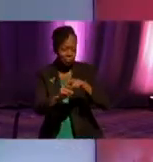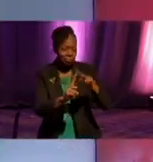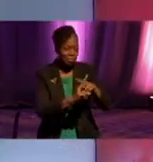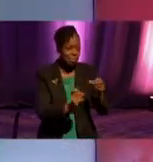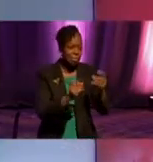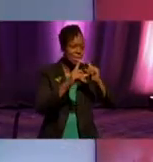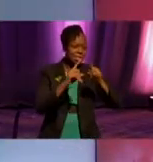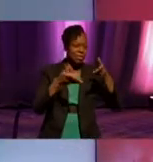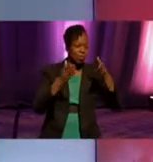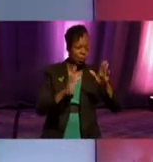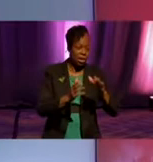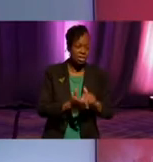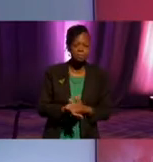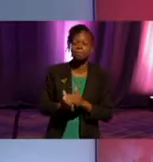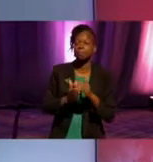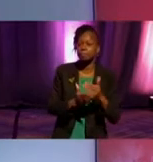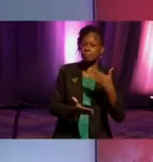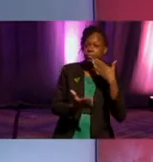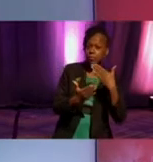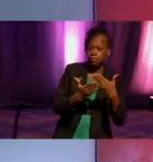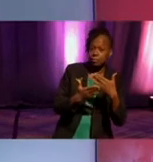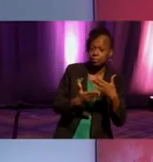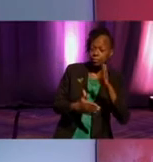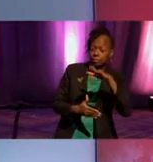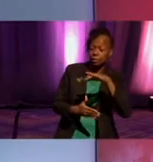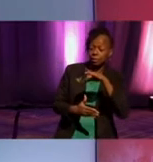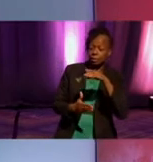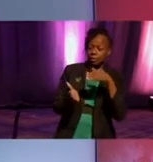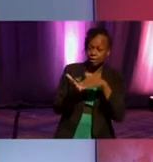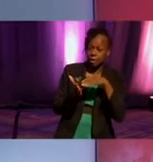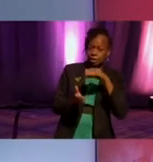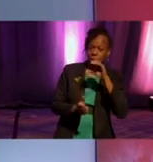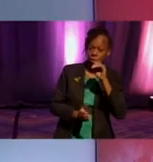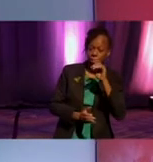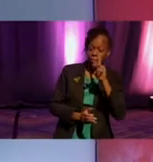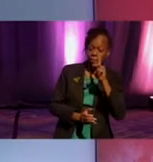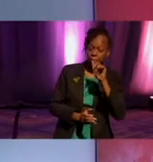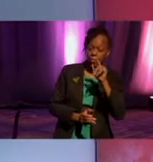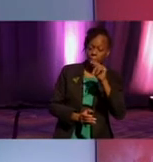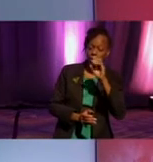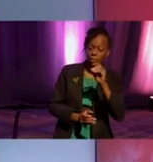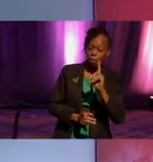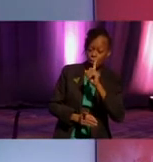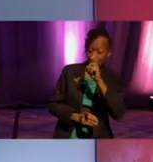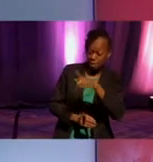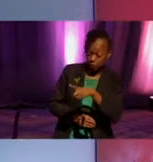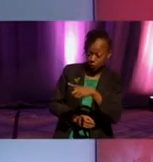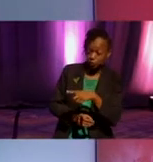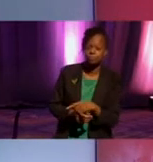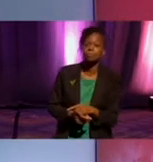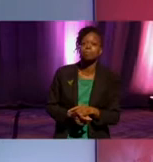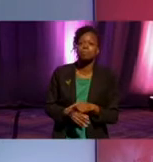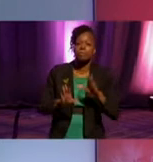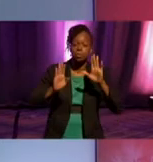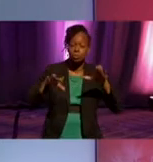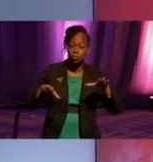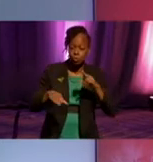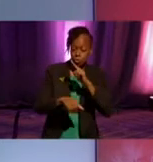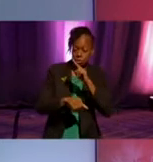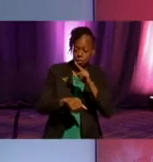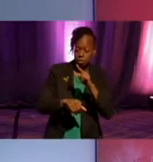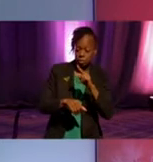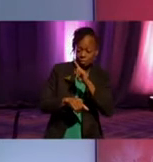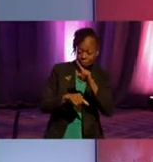Thank you. Dr. Quito, I'm going to pose this question to you. The Children